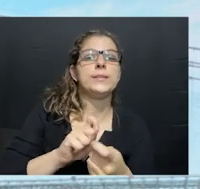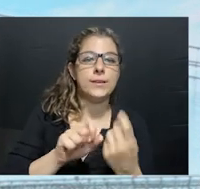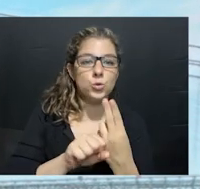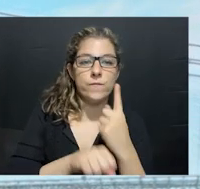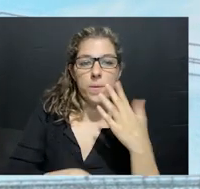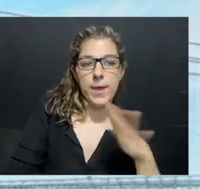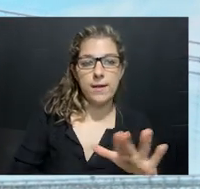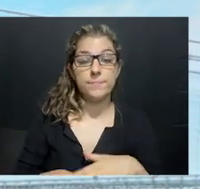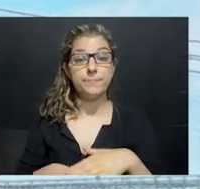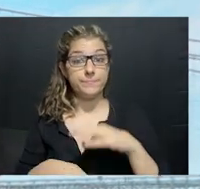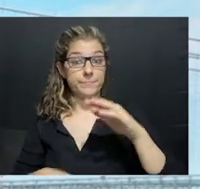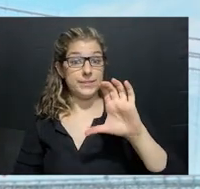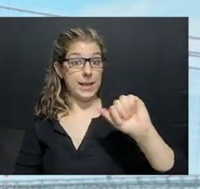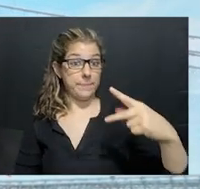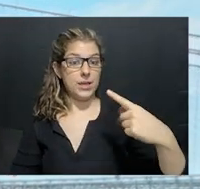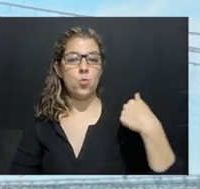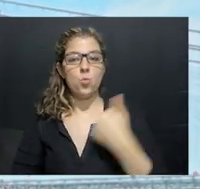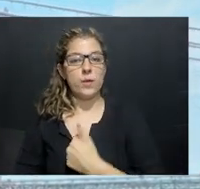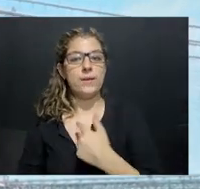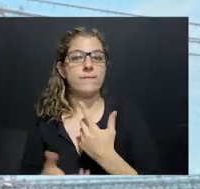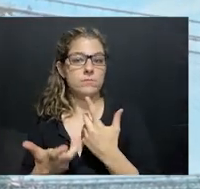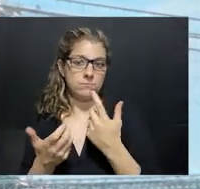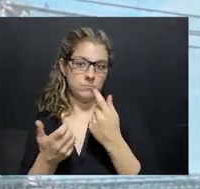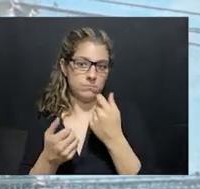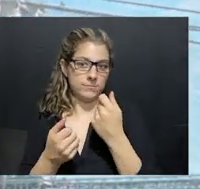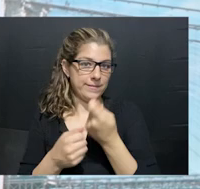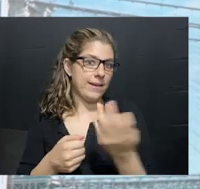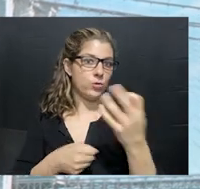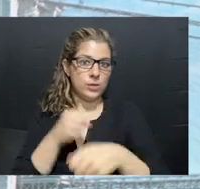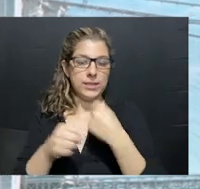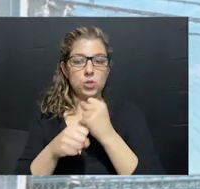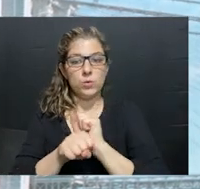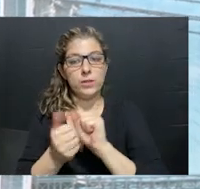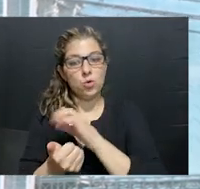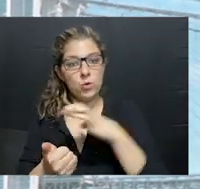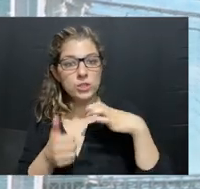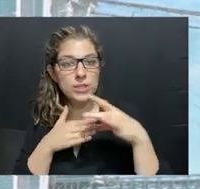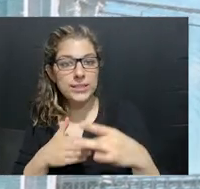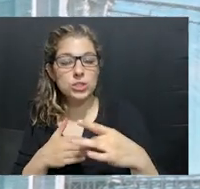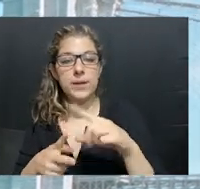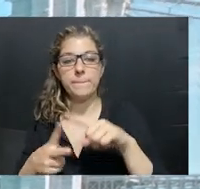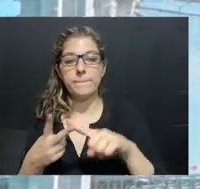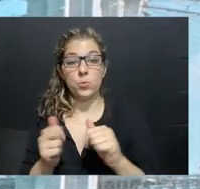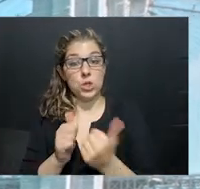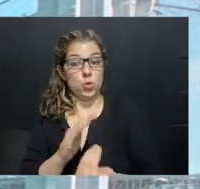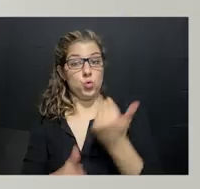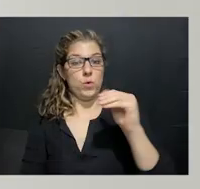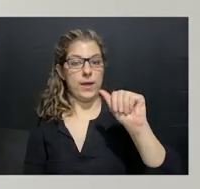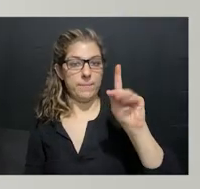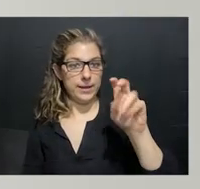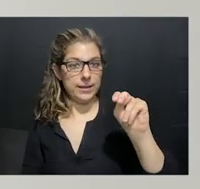Center for American Progress, we have spent a number of years working with congressional leadership and now with the new